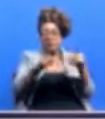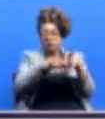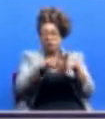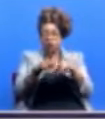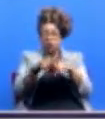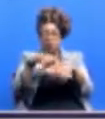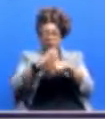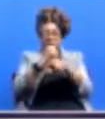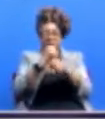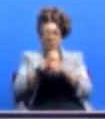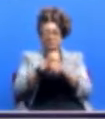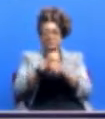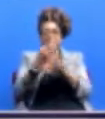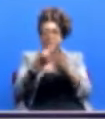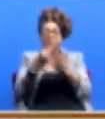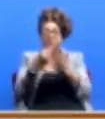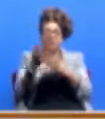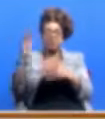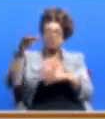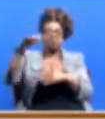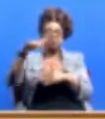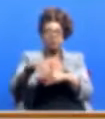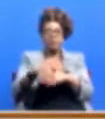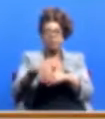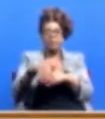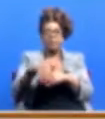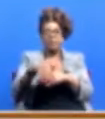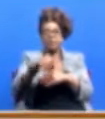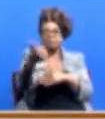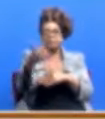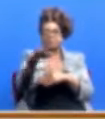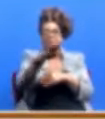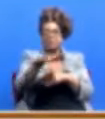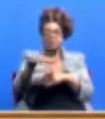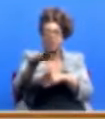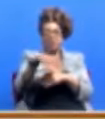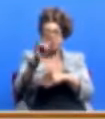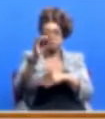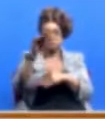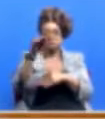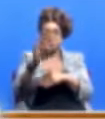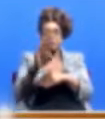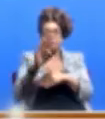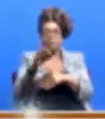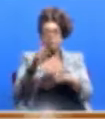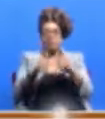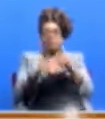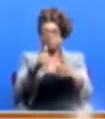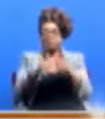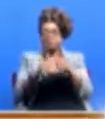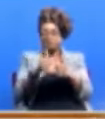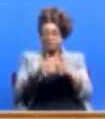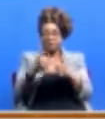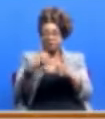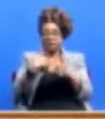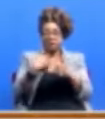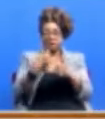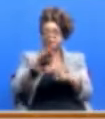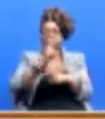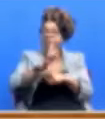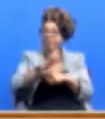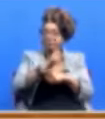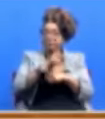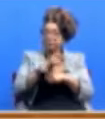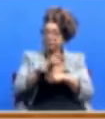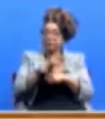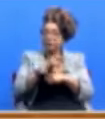contributed to the depreciation of the Kenyan shilling. The other area of IMF have already sounded it, sounded a warning. We